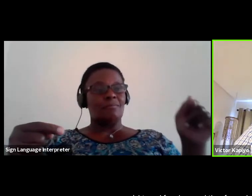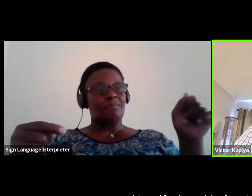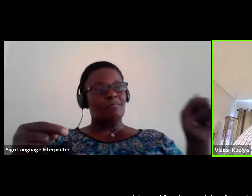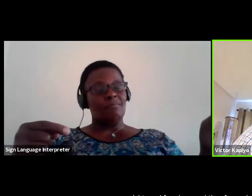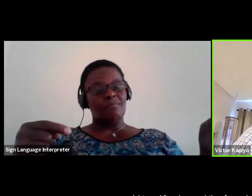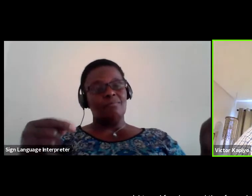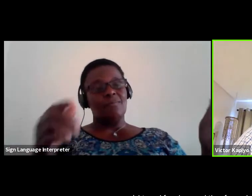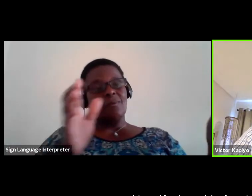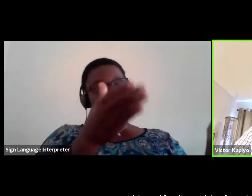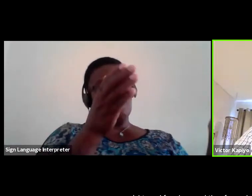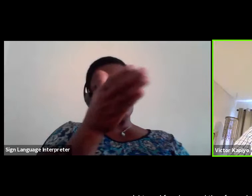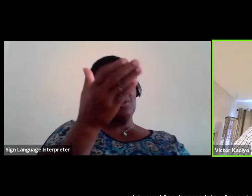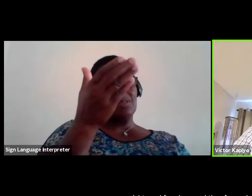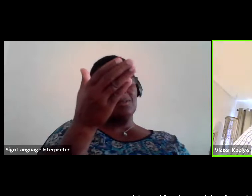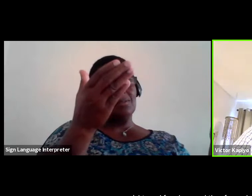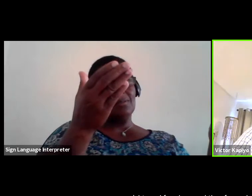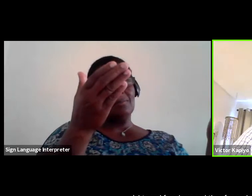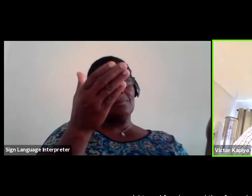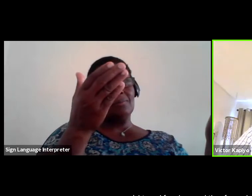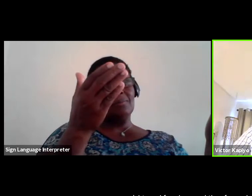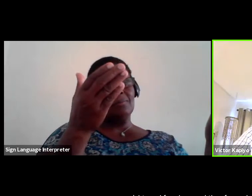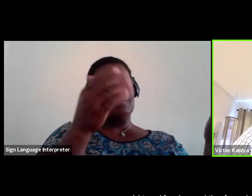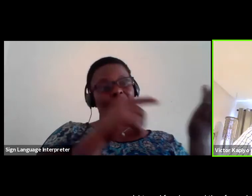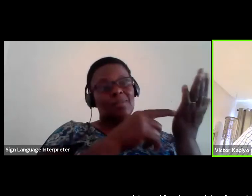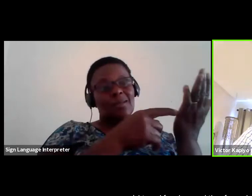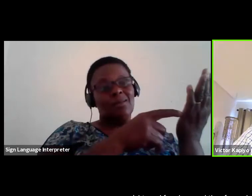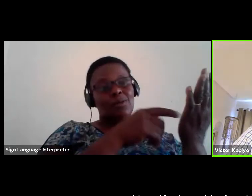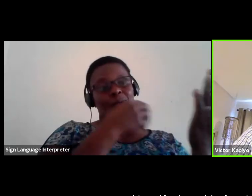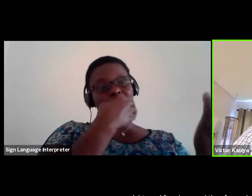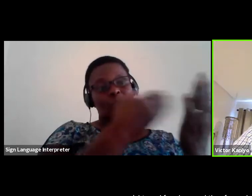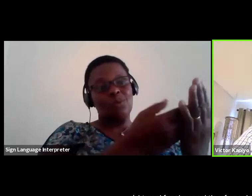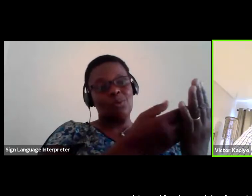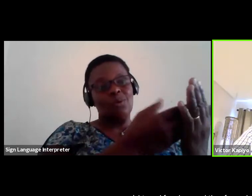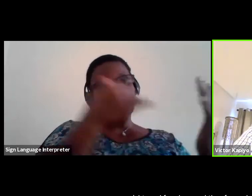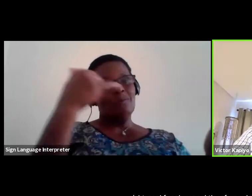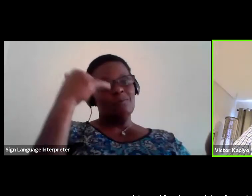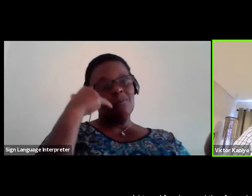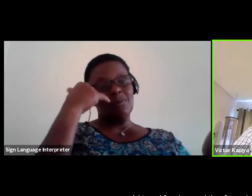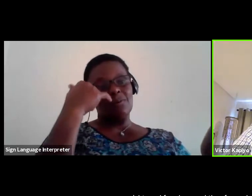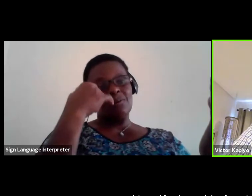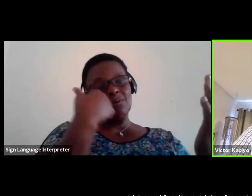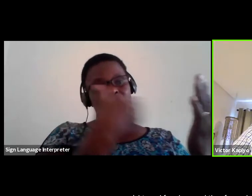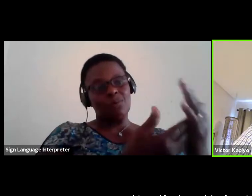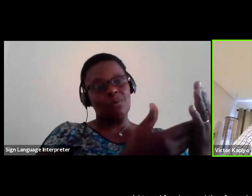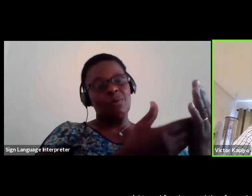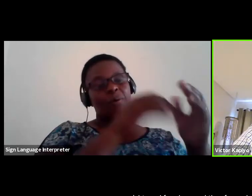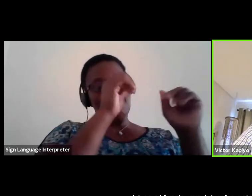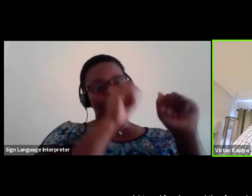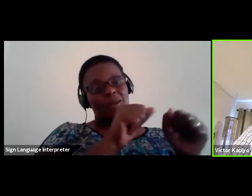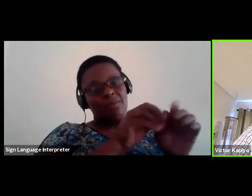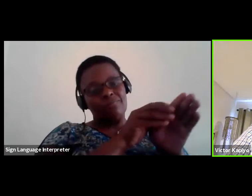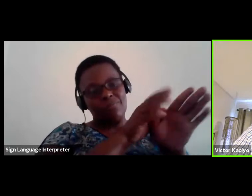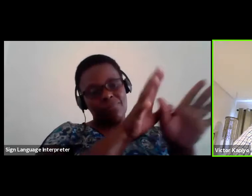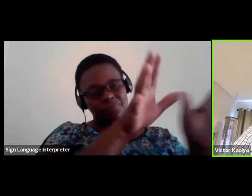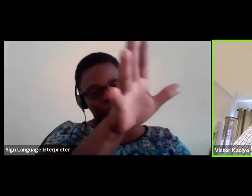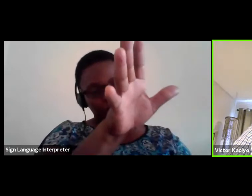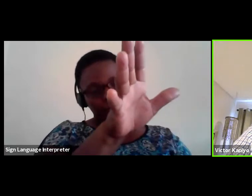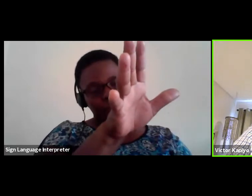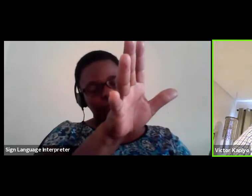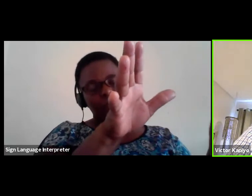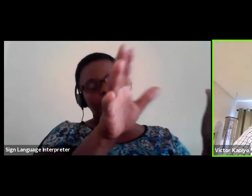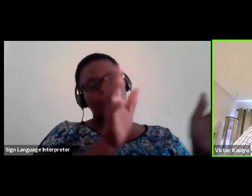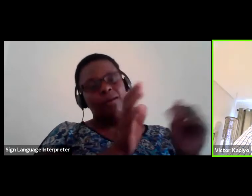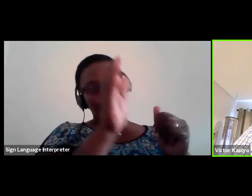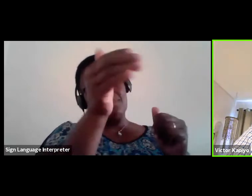are saying technology is good, mobile phones are good, we need to expand penetration of access